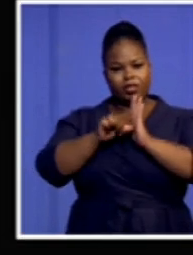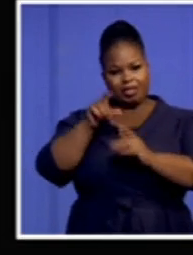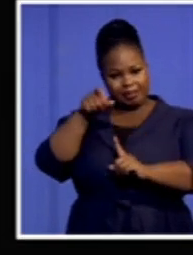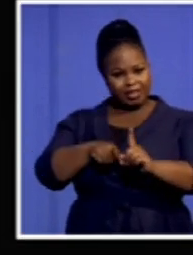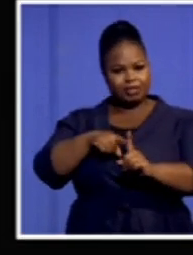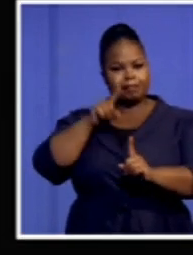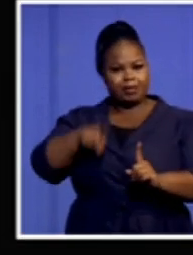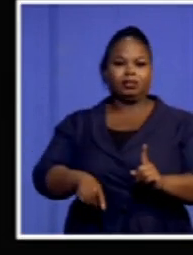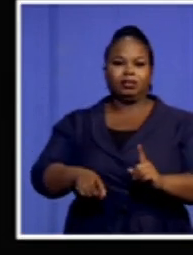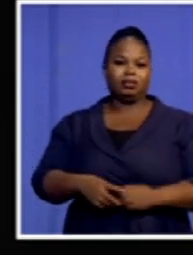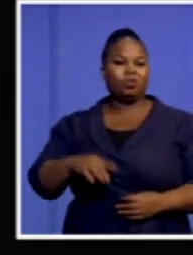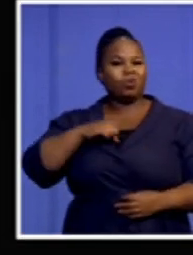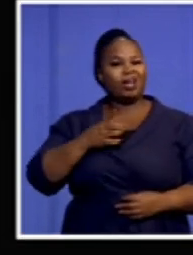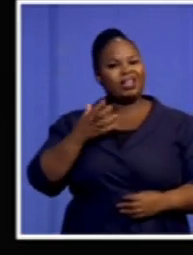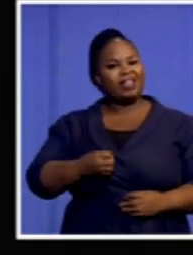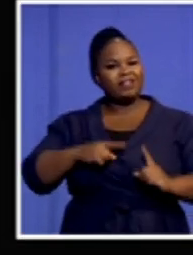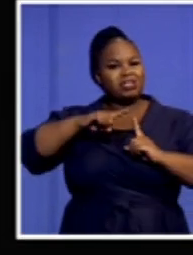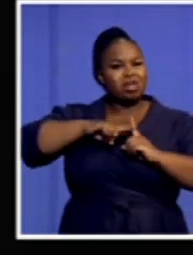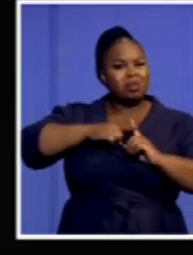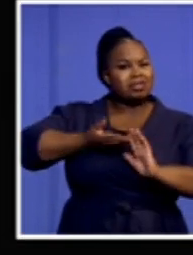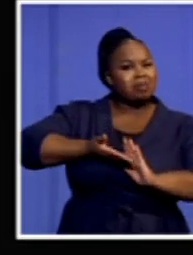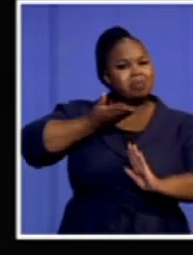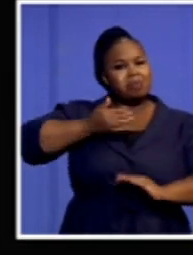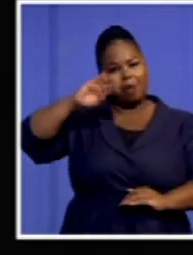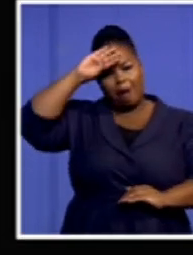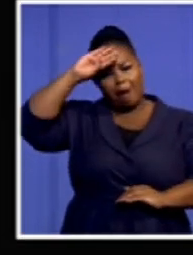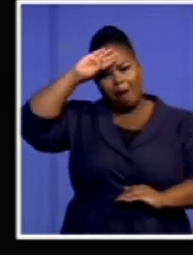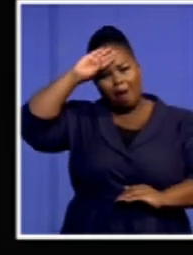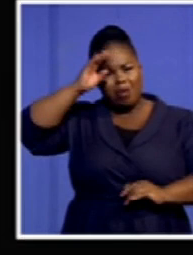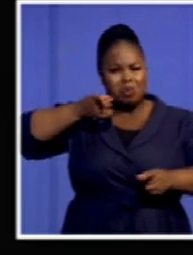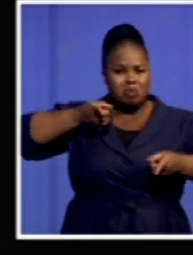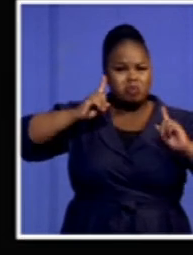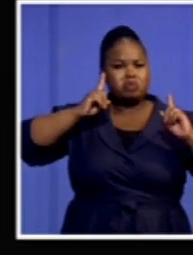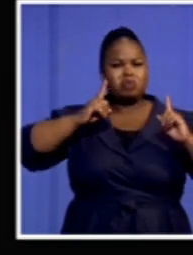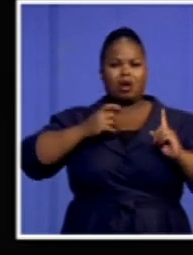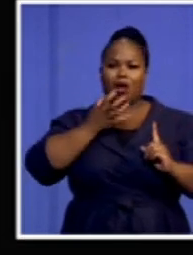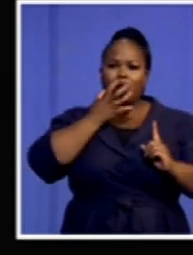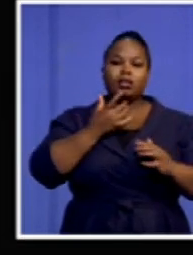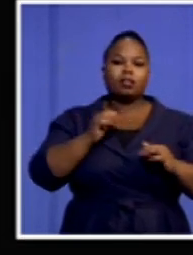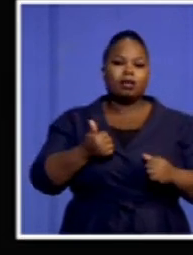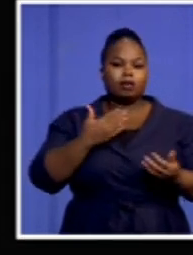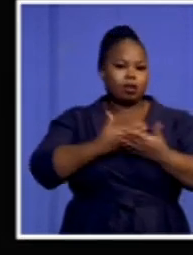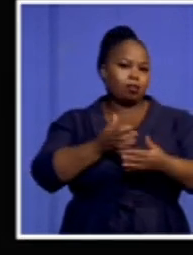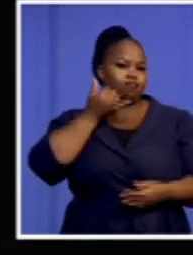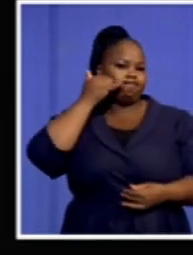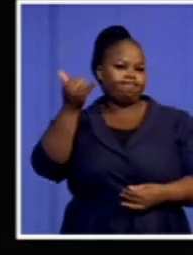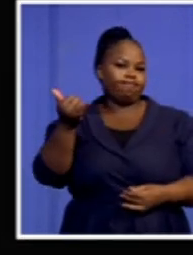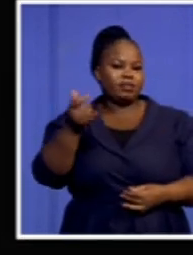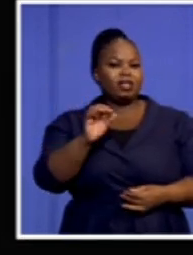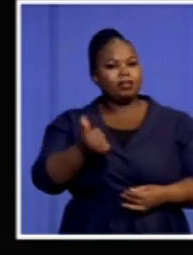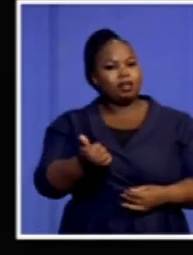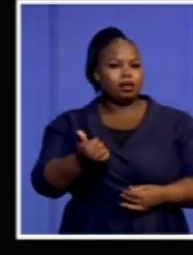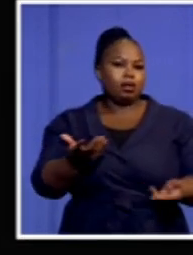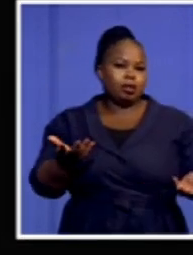the temperatures rise dramatically, then at least they can then make a call so that at least they can be taken care